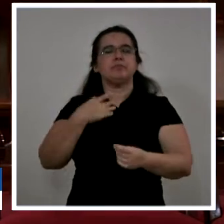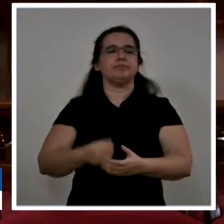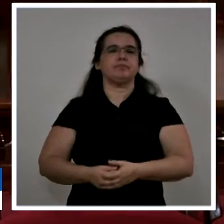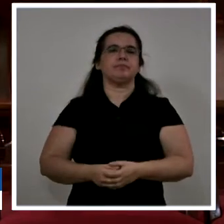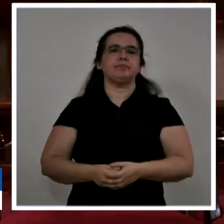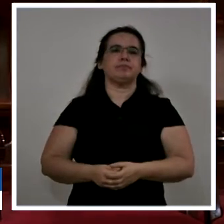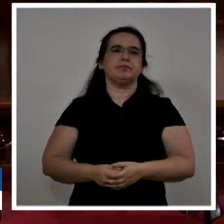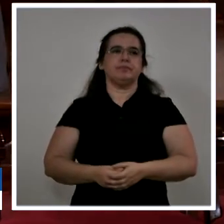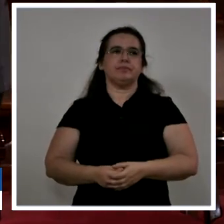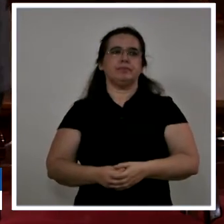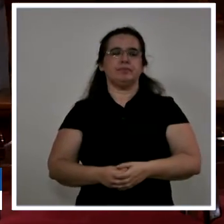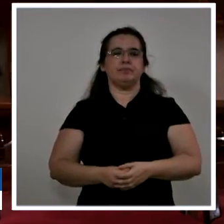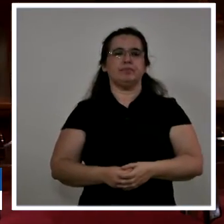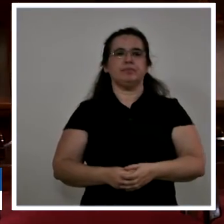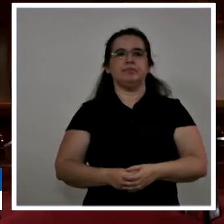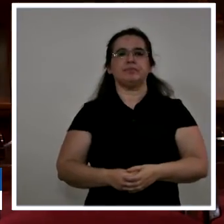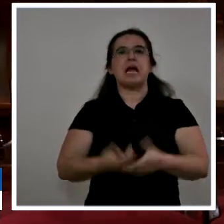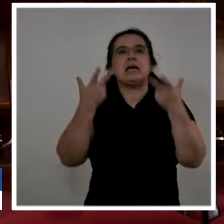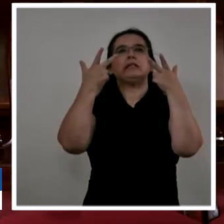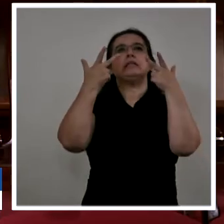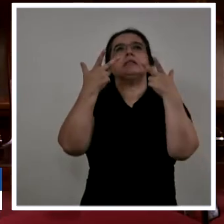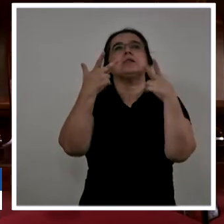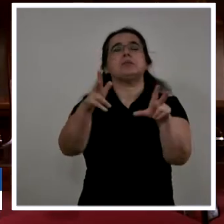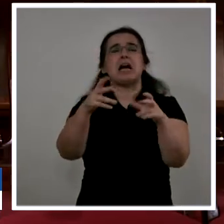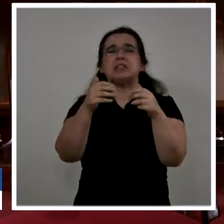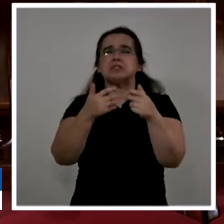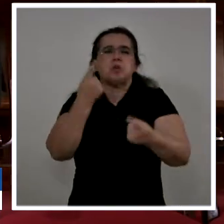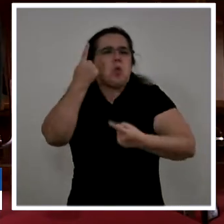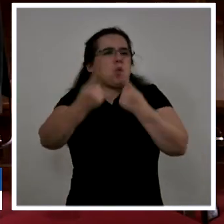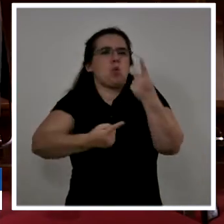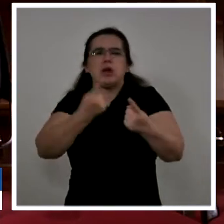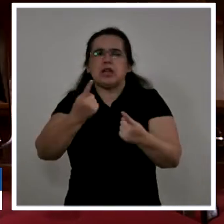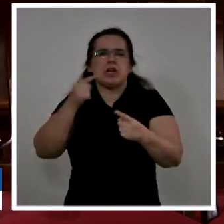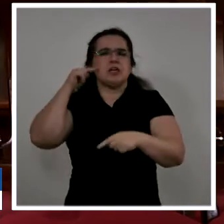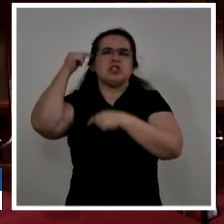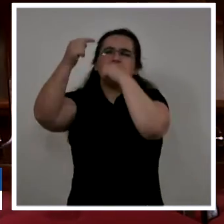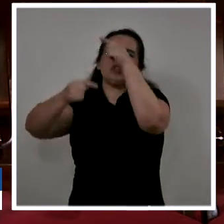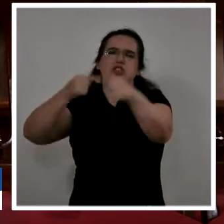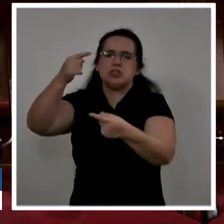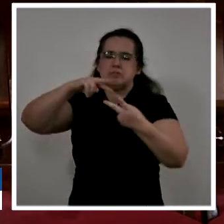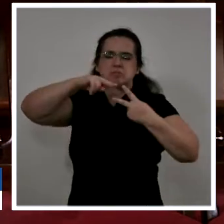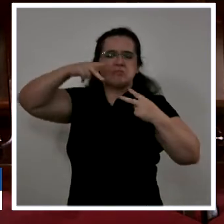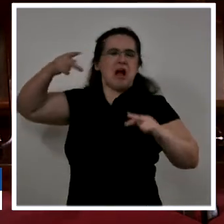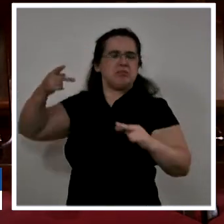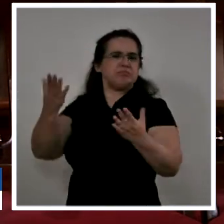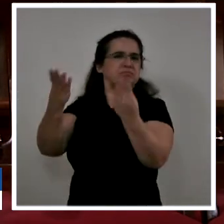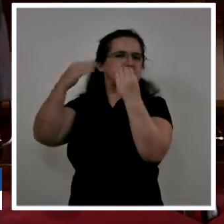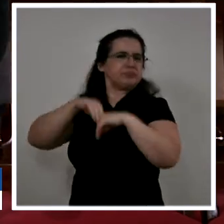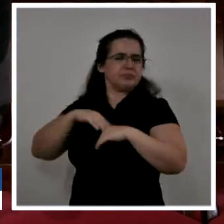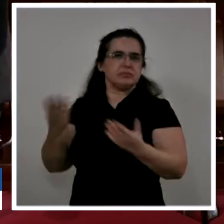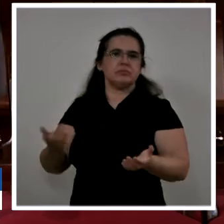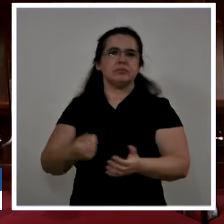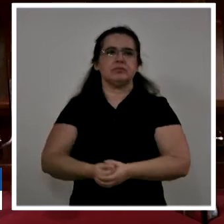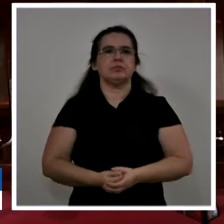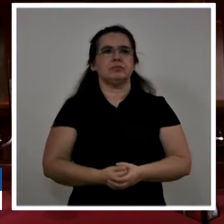whatever genetic heritage. Liberdade de qualquer que seja a carga, a herança genética, may have bound us or is binding us. Que